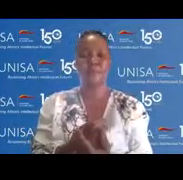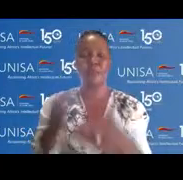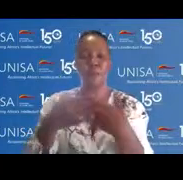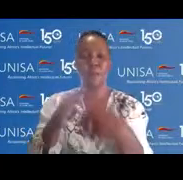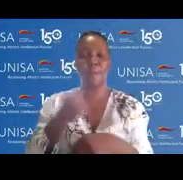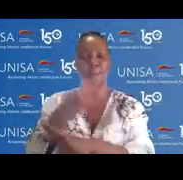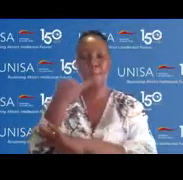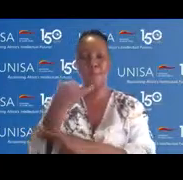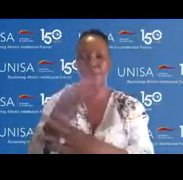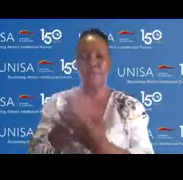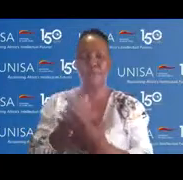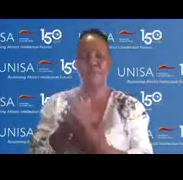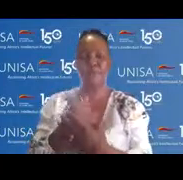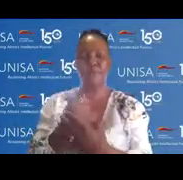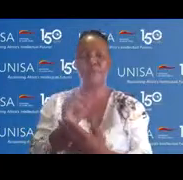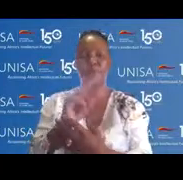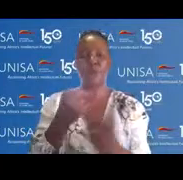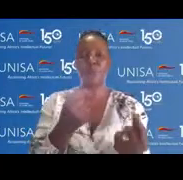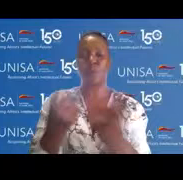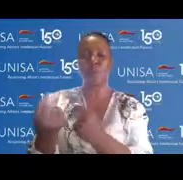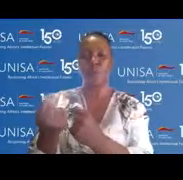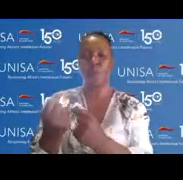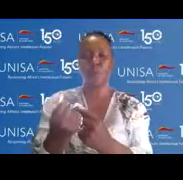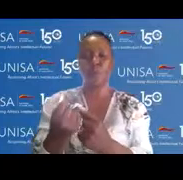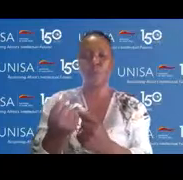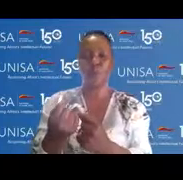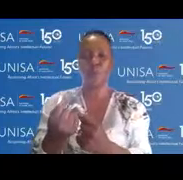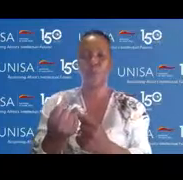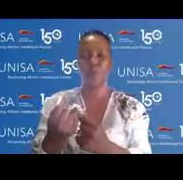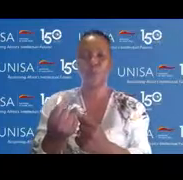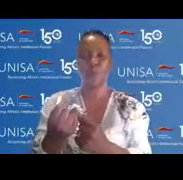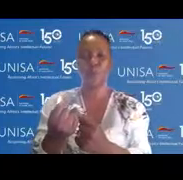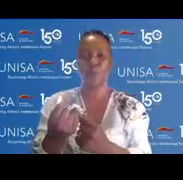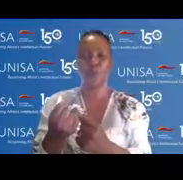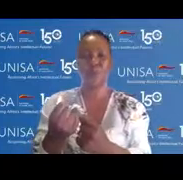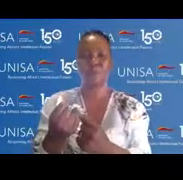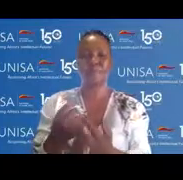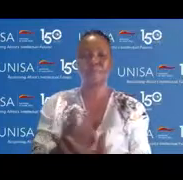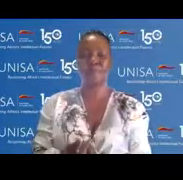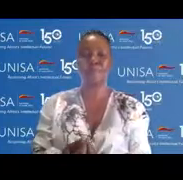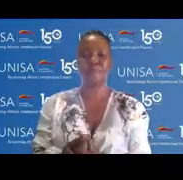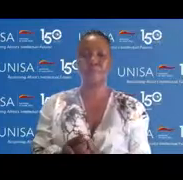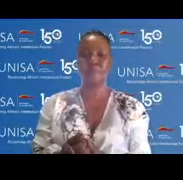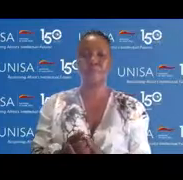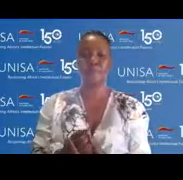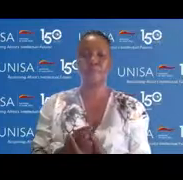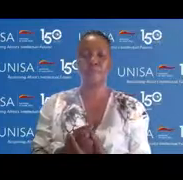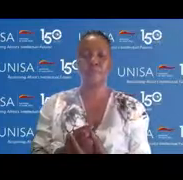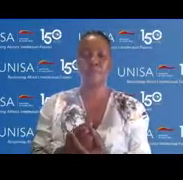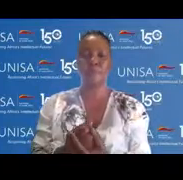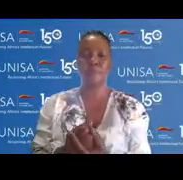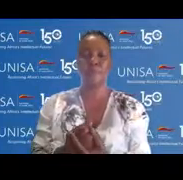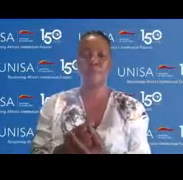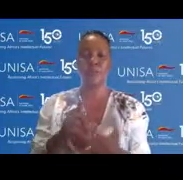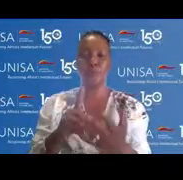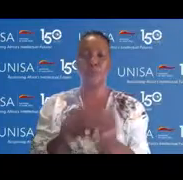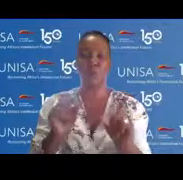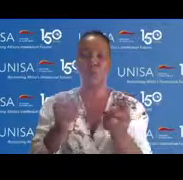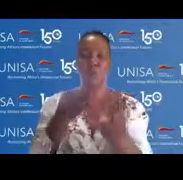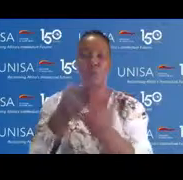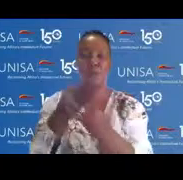going to do the, whoops, there's a message, just quickly got rid of it. So I just hit the quick access. I just scroll down with my